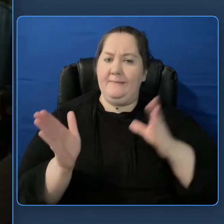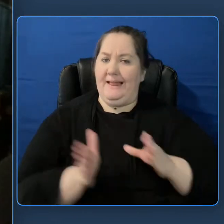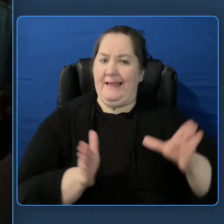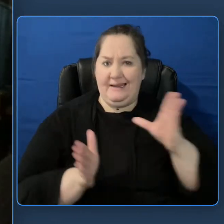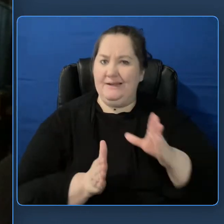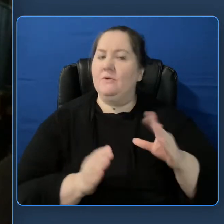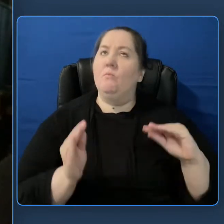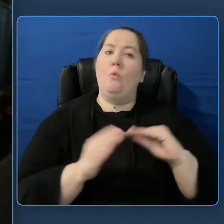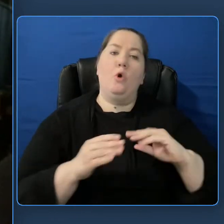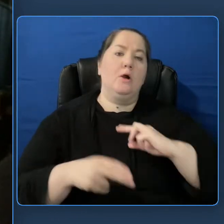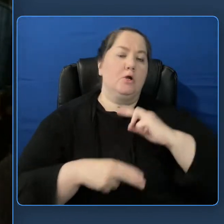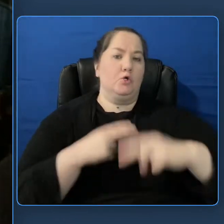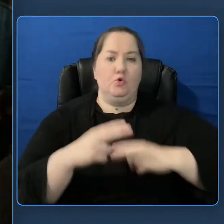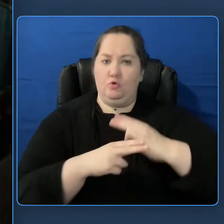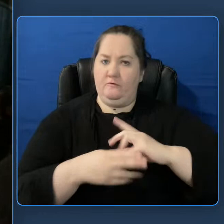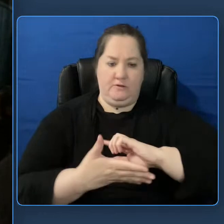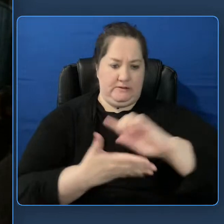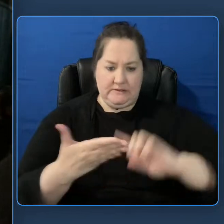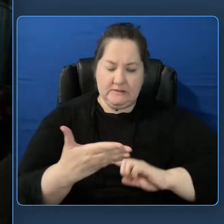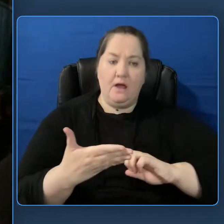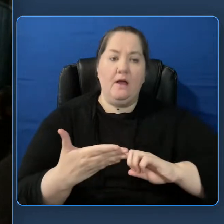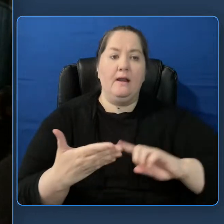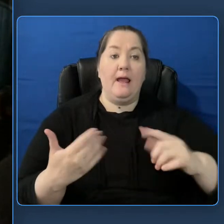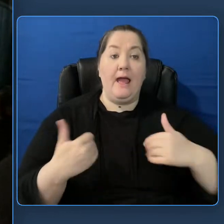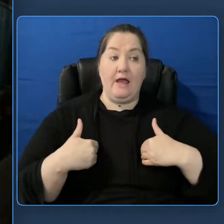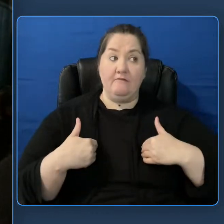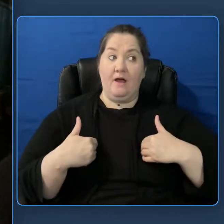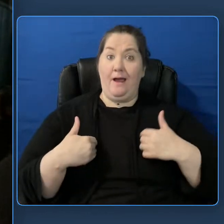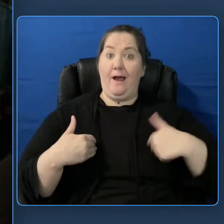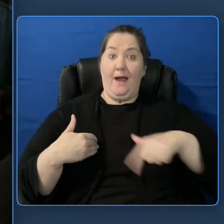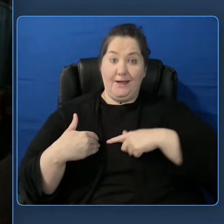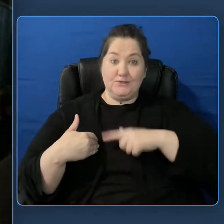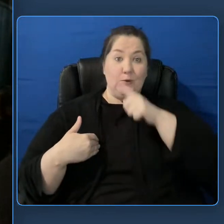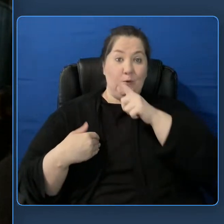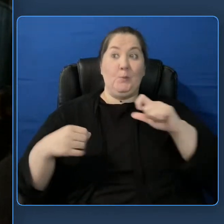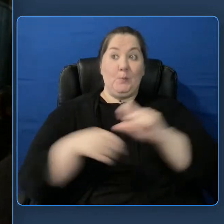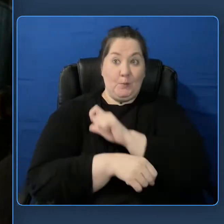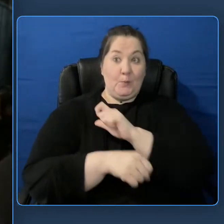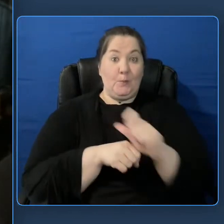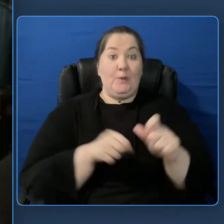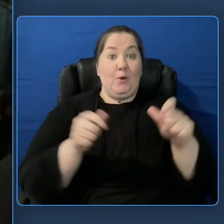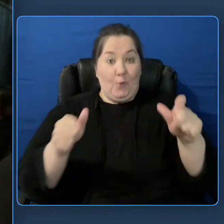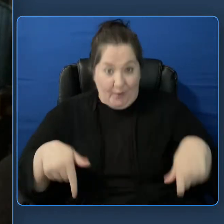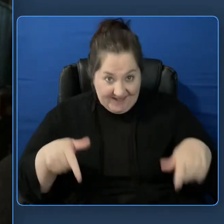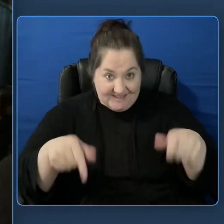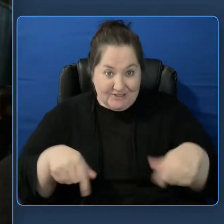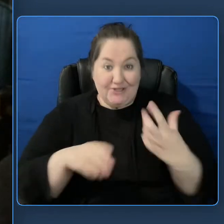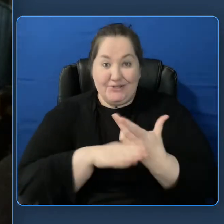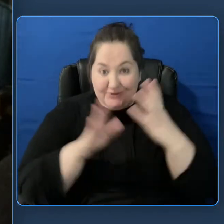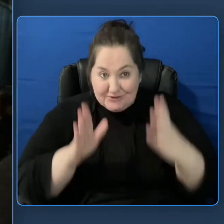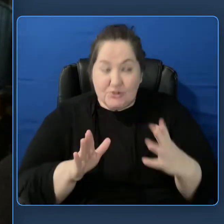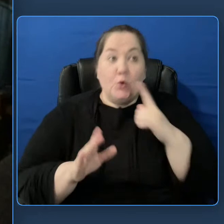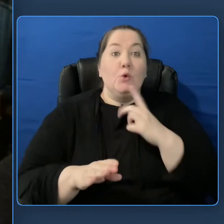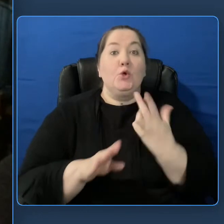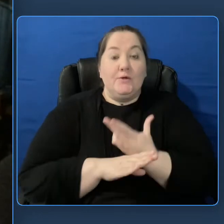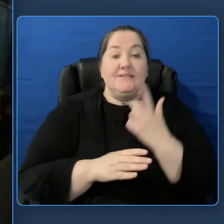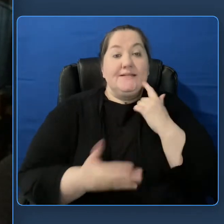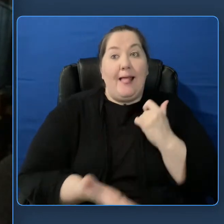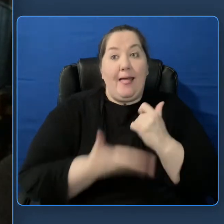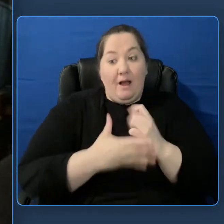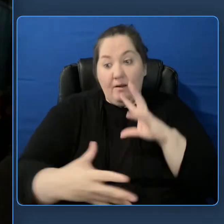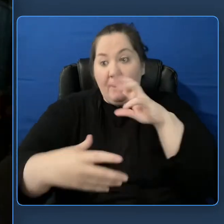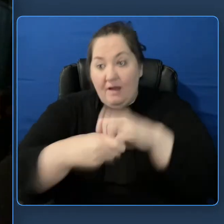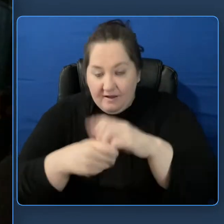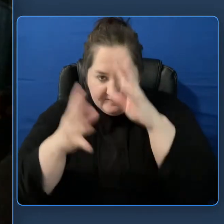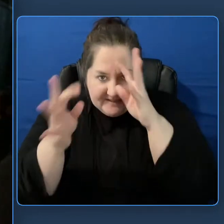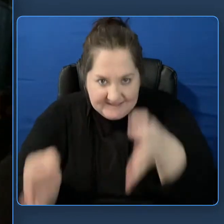more universal design, and they actually need to have some of us, people who actually use these curb cuts, making the decisions before they go out and make them. Because